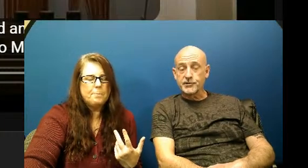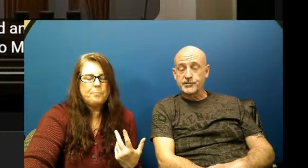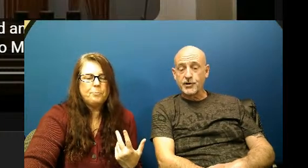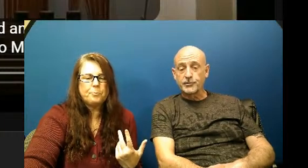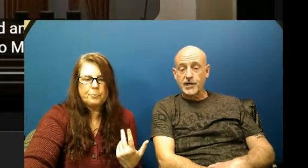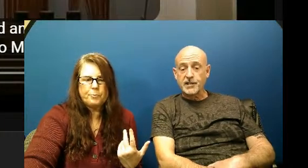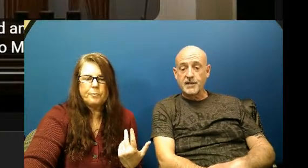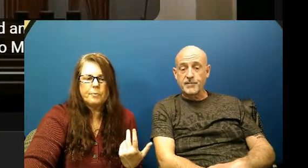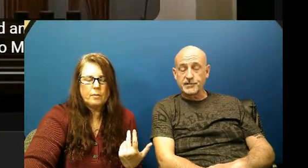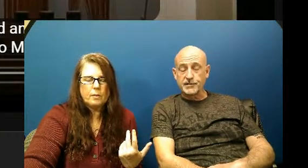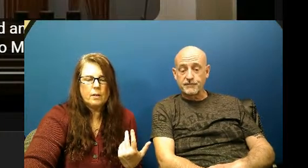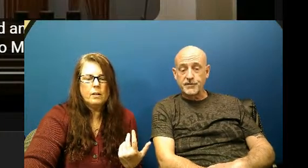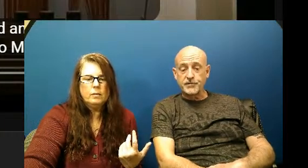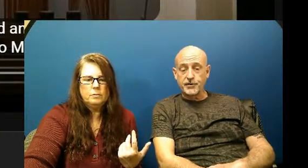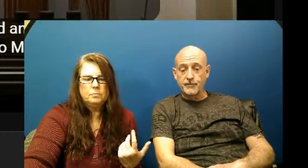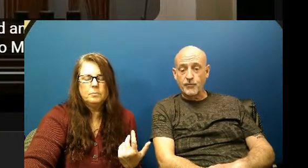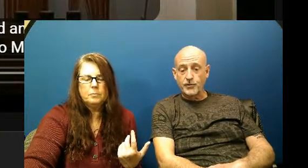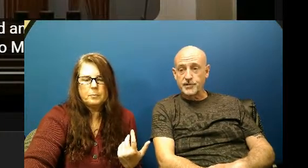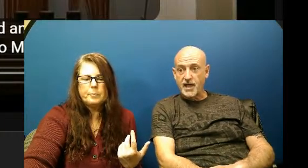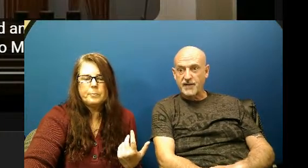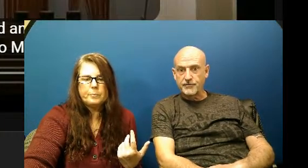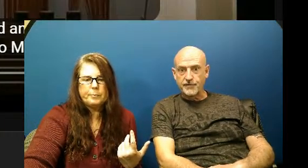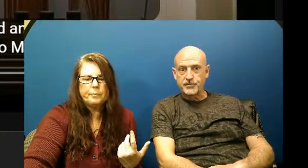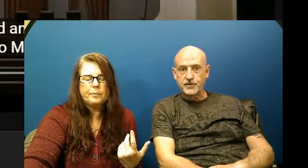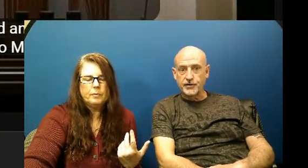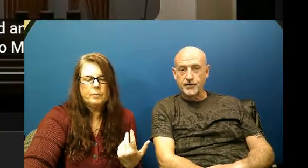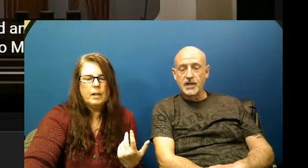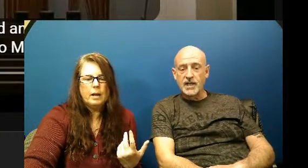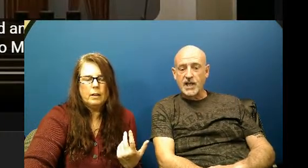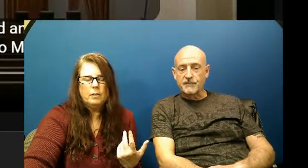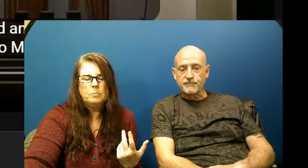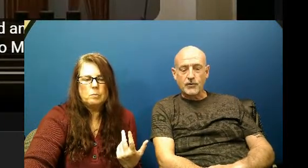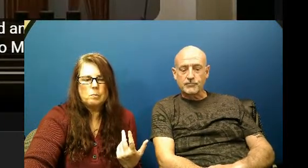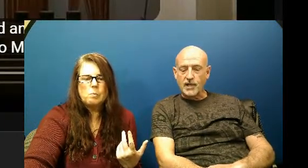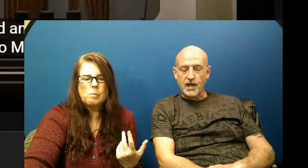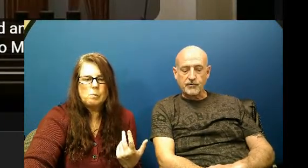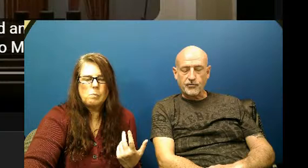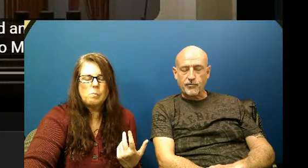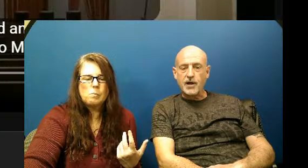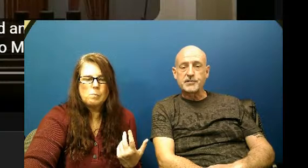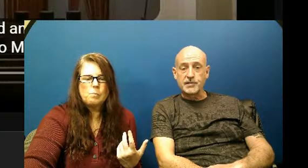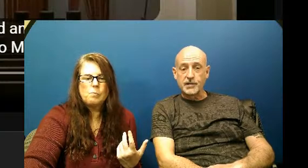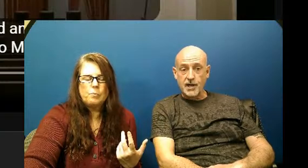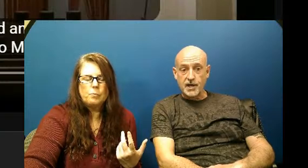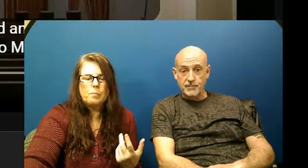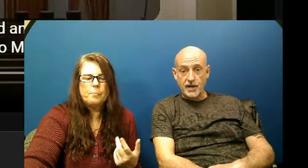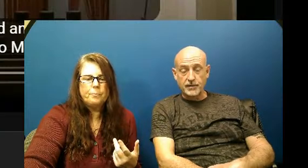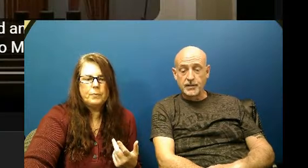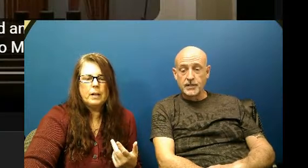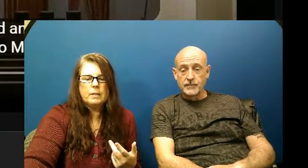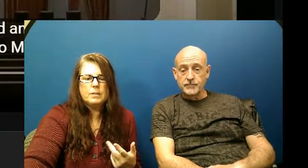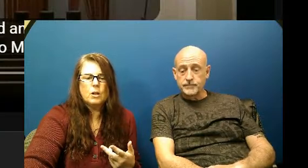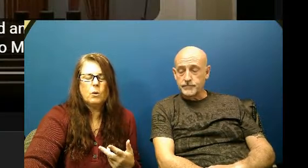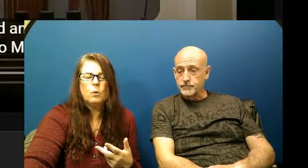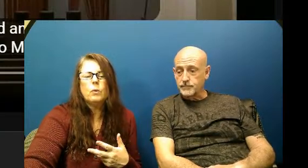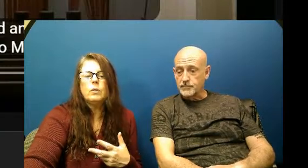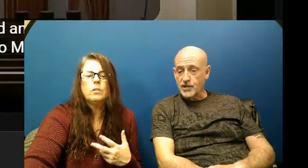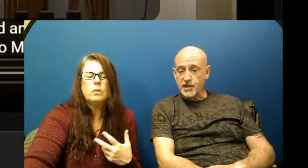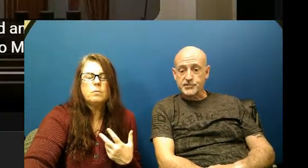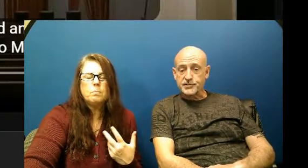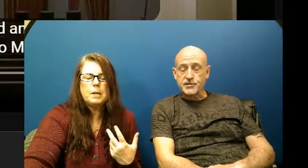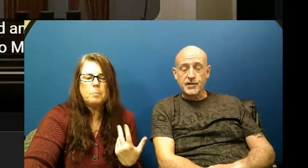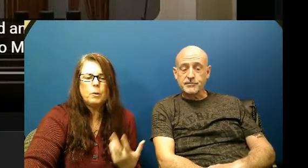6 years total. I came in the 5th year, 4th and a half and 5th year, and fought like crazy and got him out. Yeah,